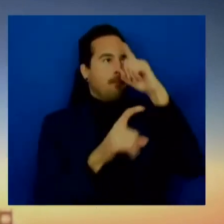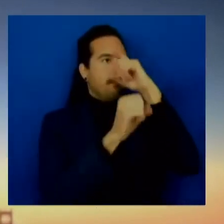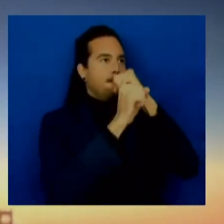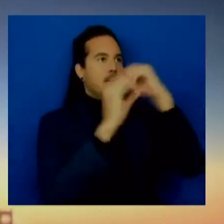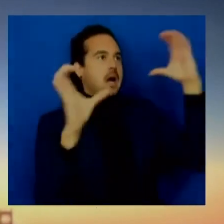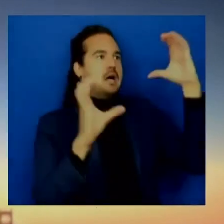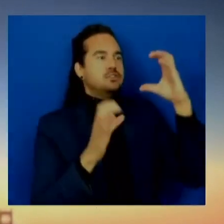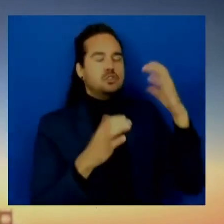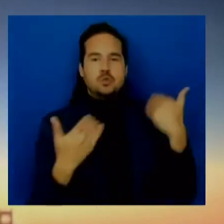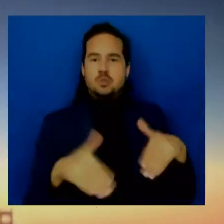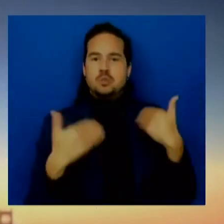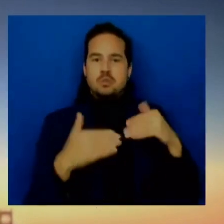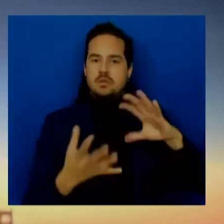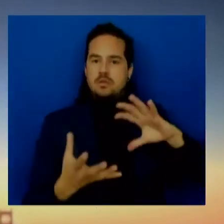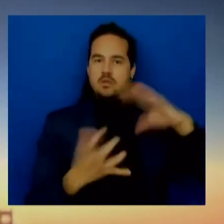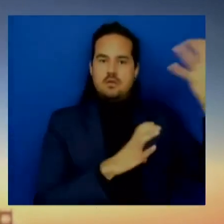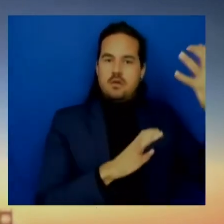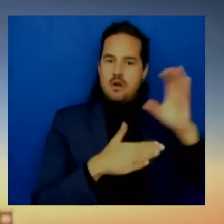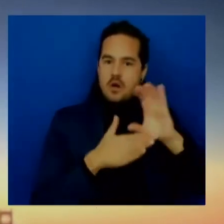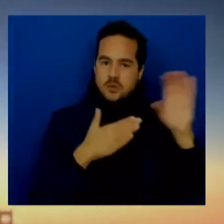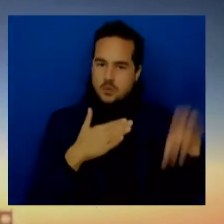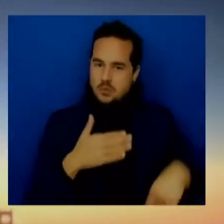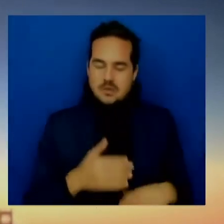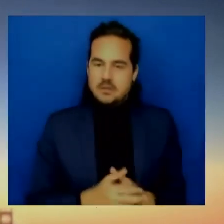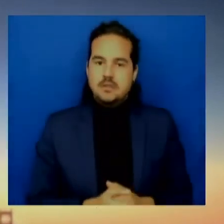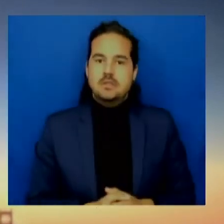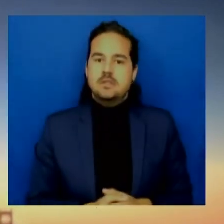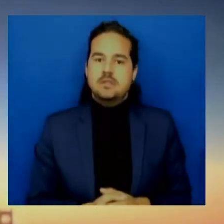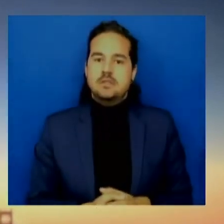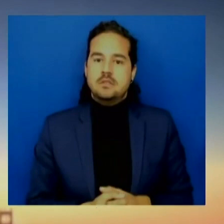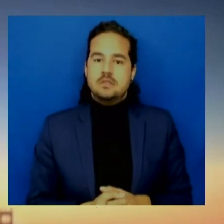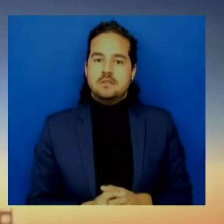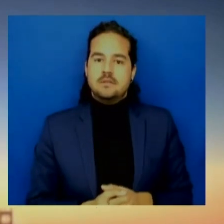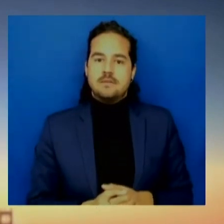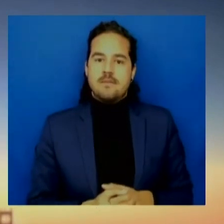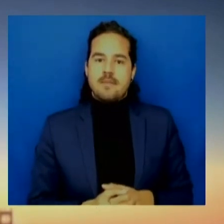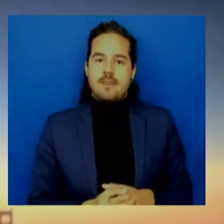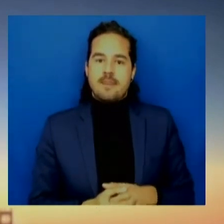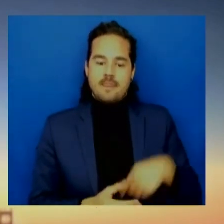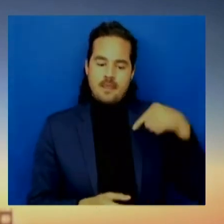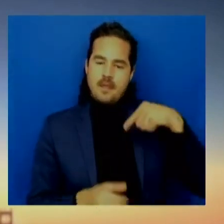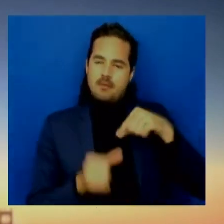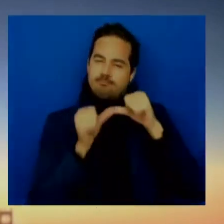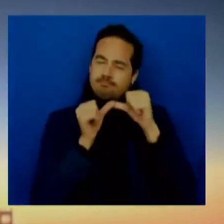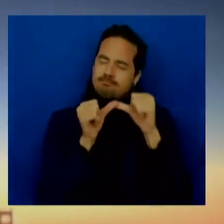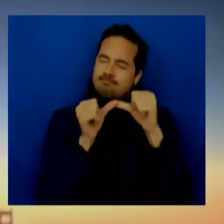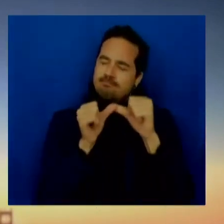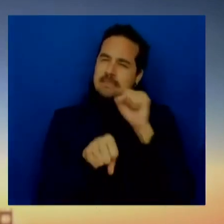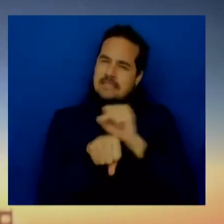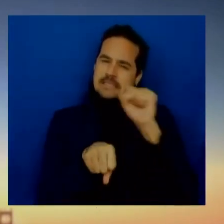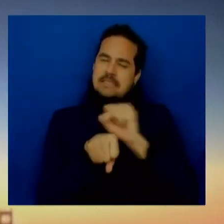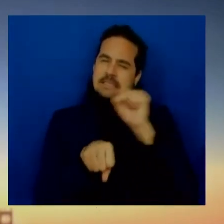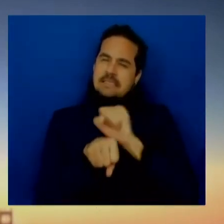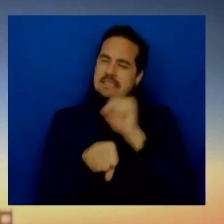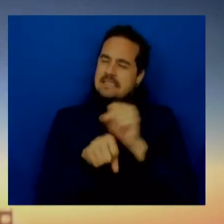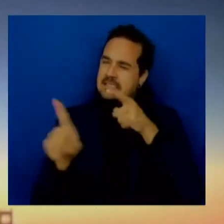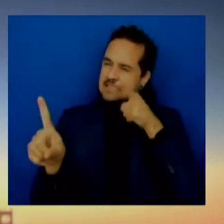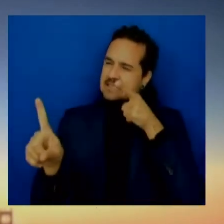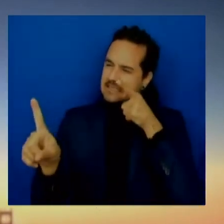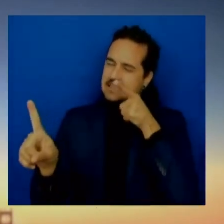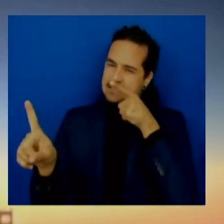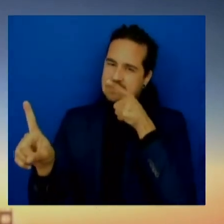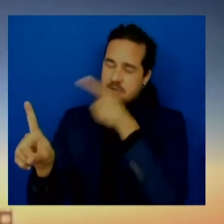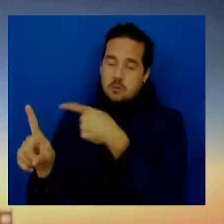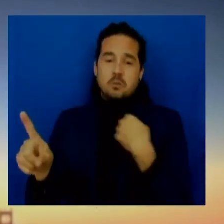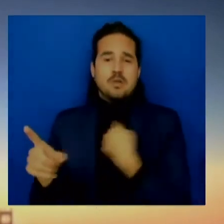is a regional organization working to find solutions to poverty and housing insecurity for extremely low income